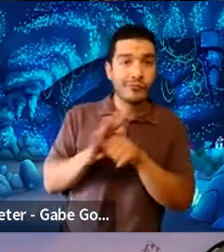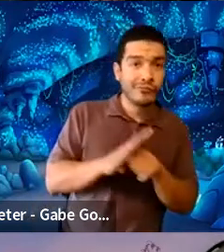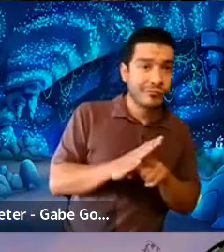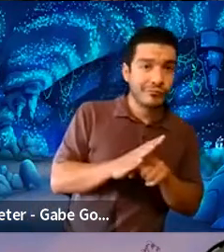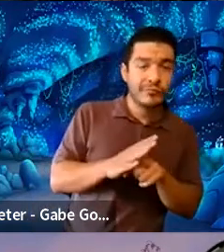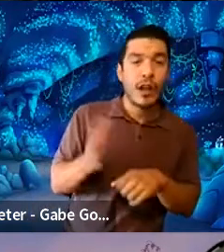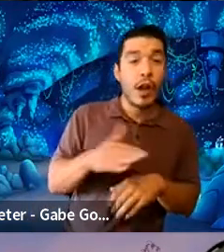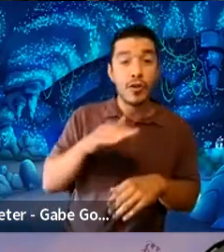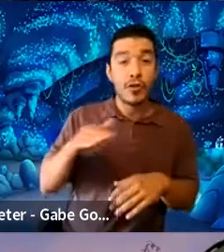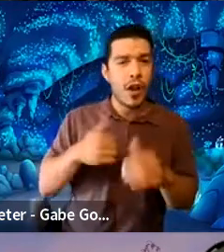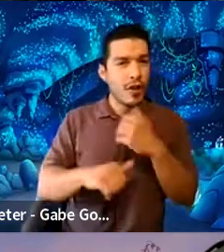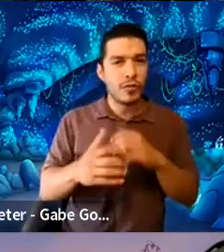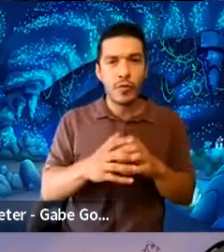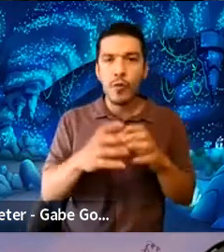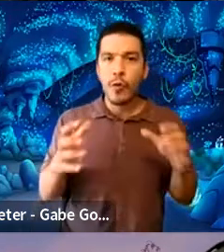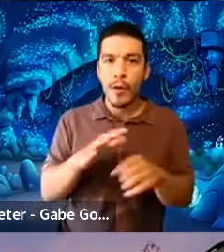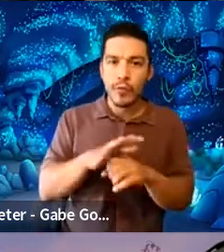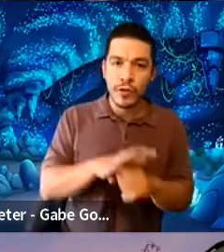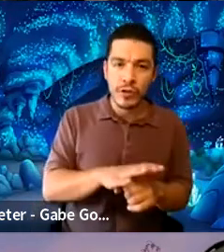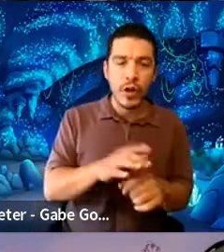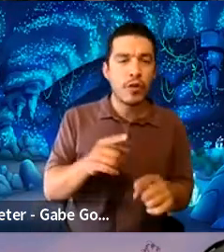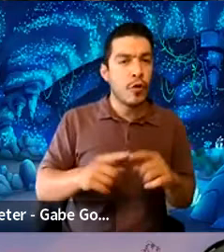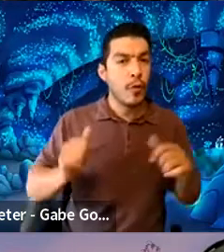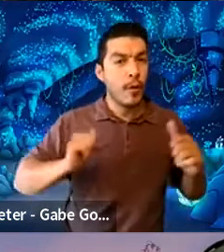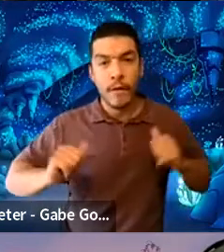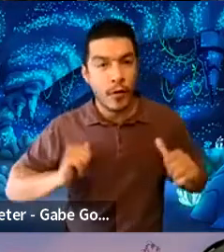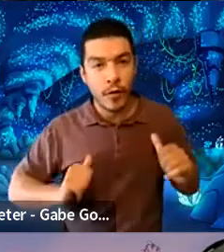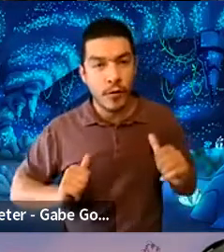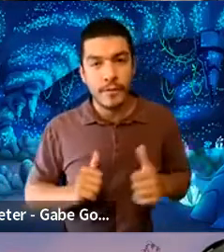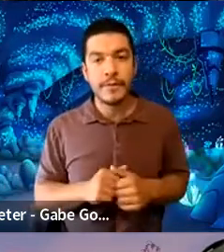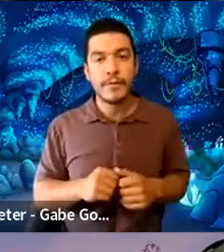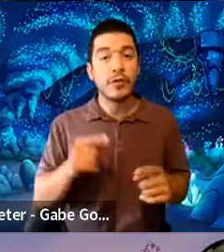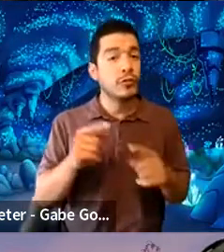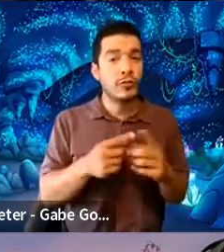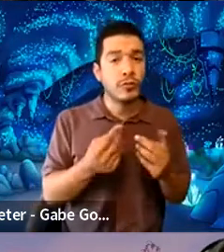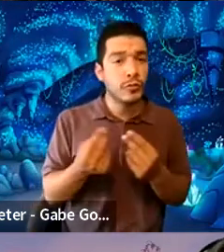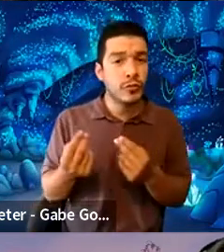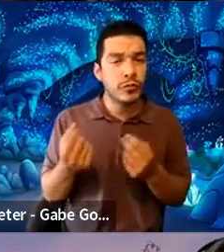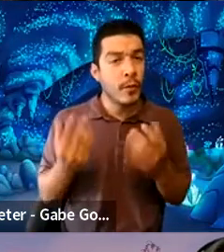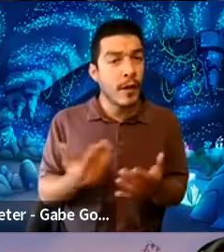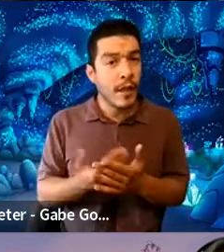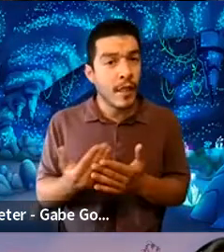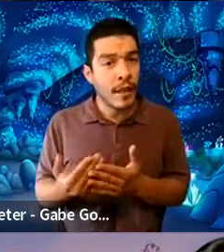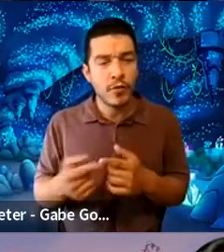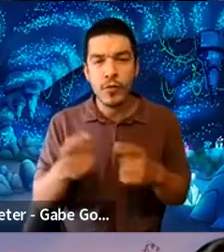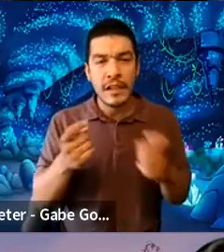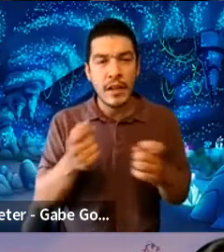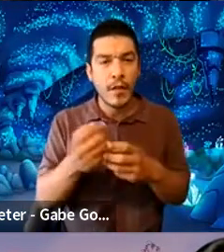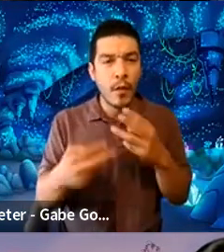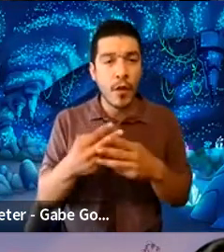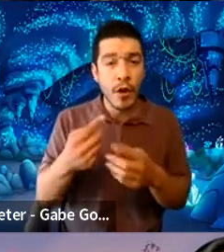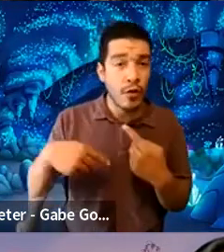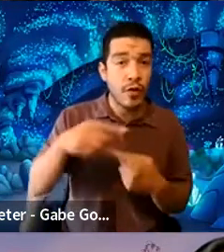under so much pressure to perform, to do so many things, to deal with the world around